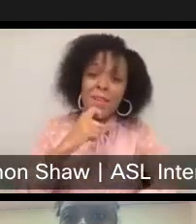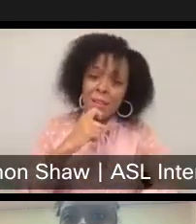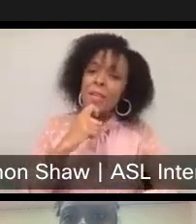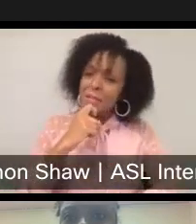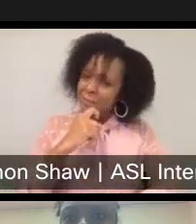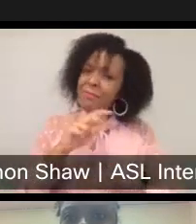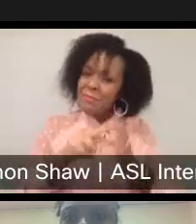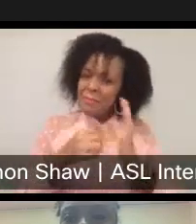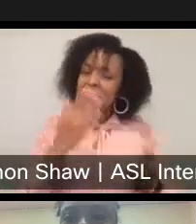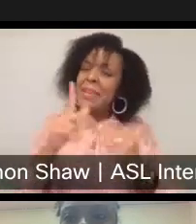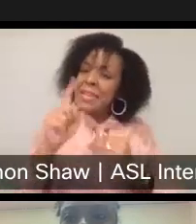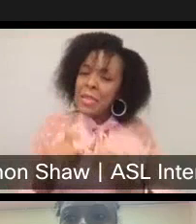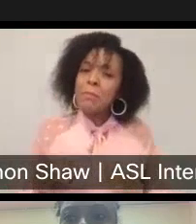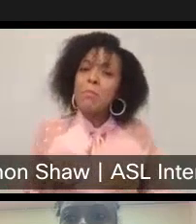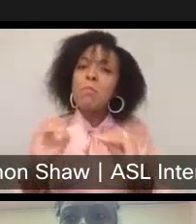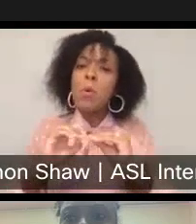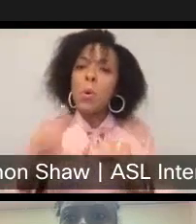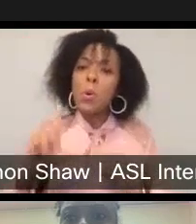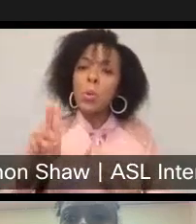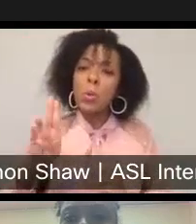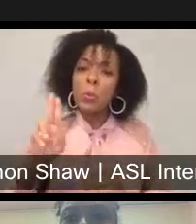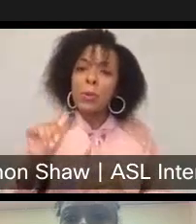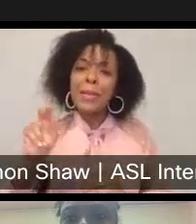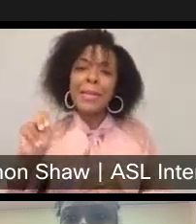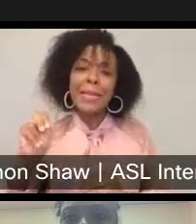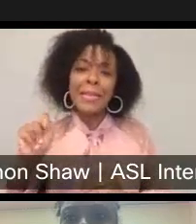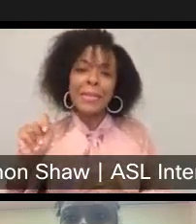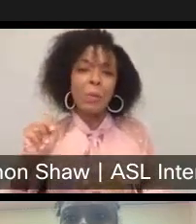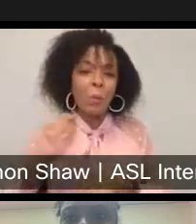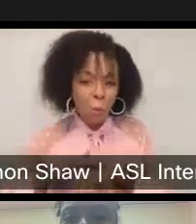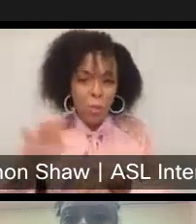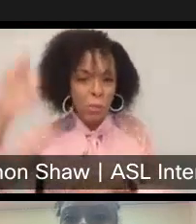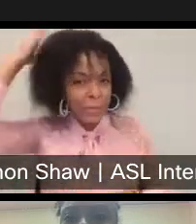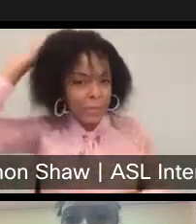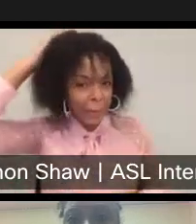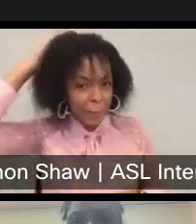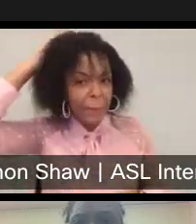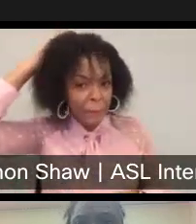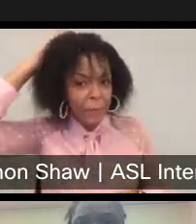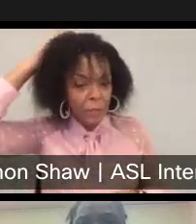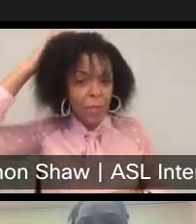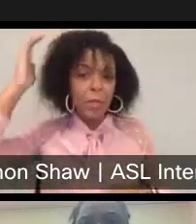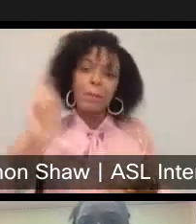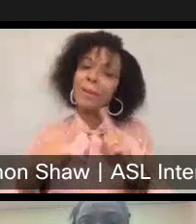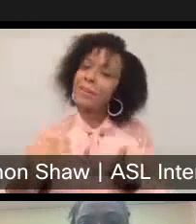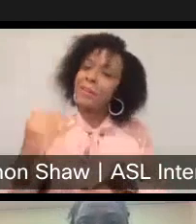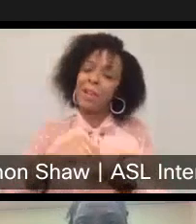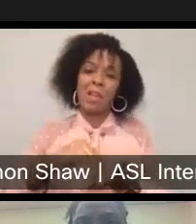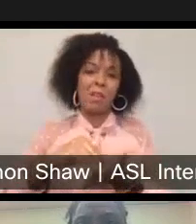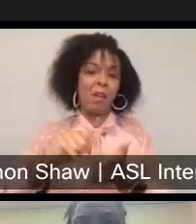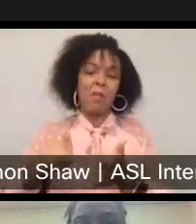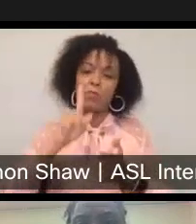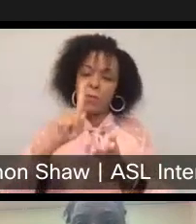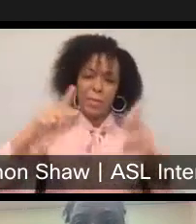lubrication on your scalp. But again, it really involves true analysis of what's going on in your scalp and